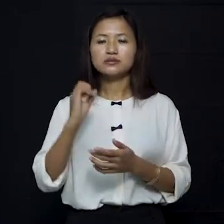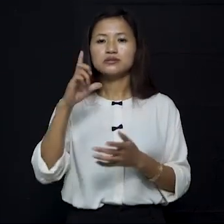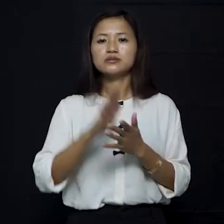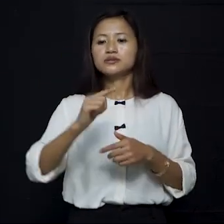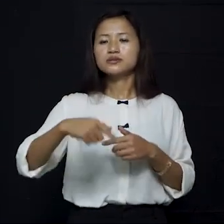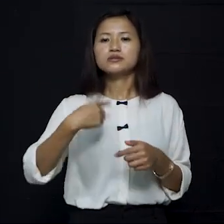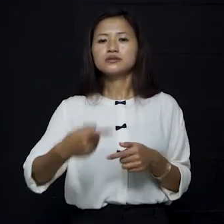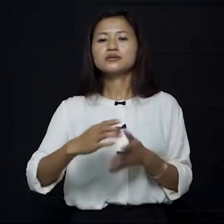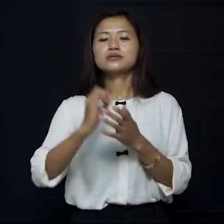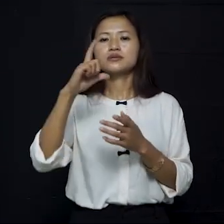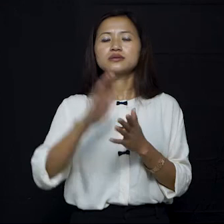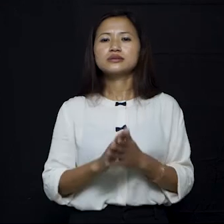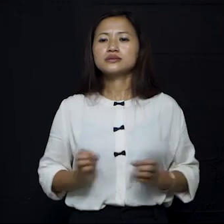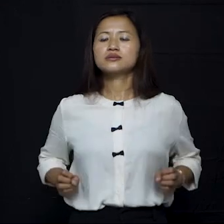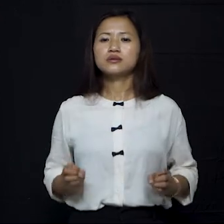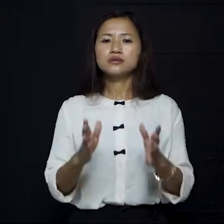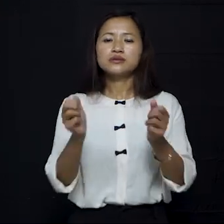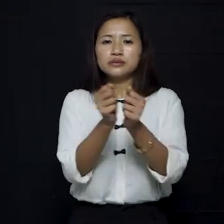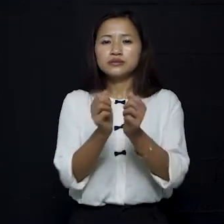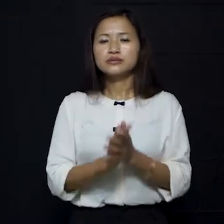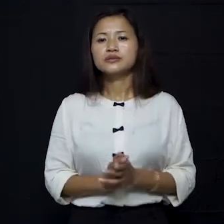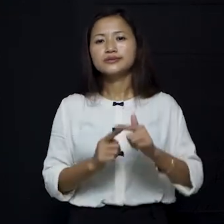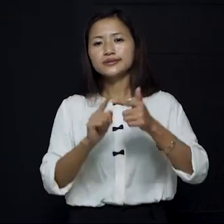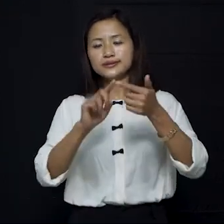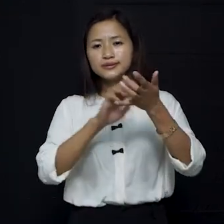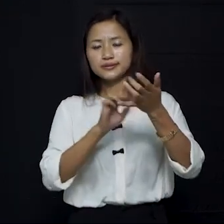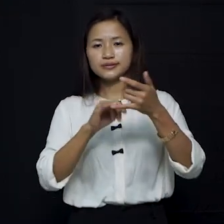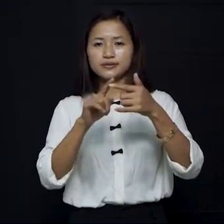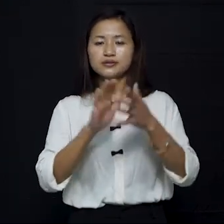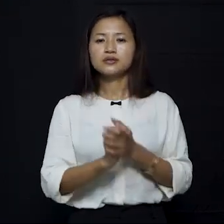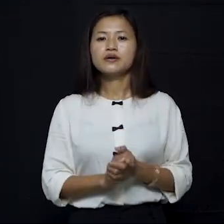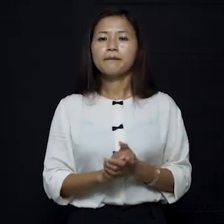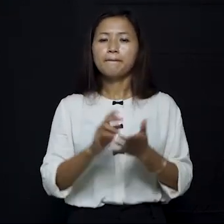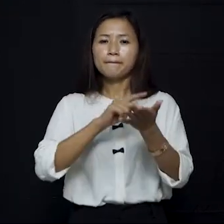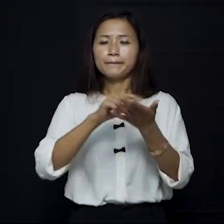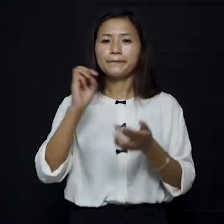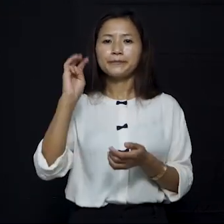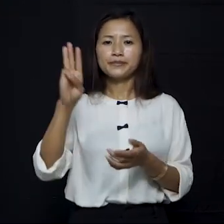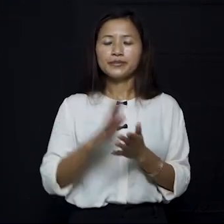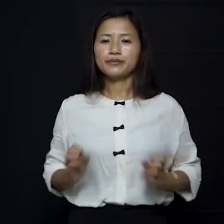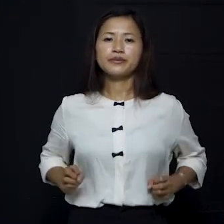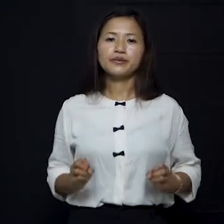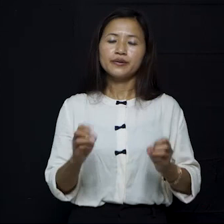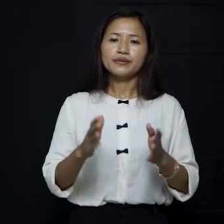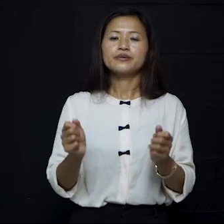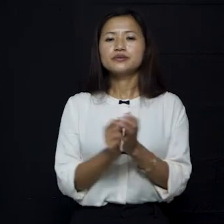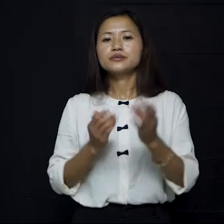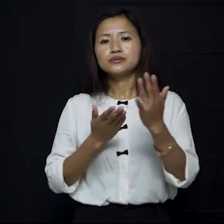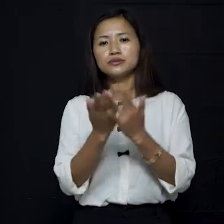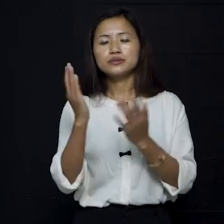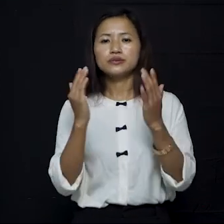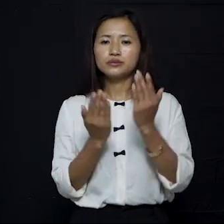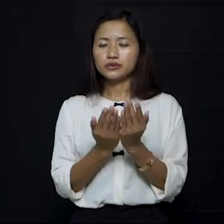the next class we are going to start with tenses and their uses part 3. So please get ready with that, go through your book,